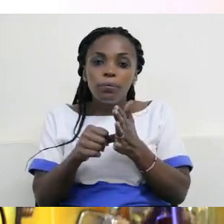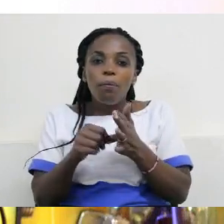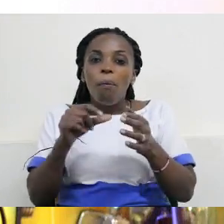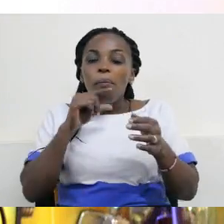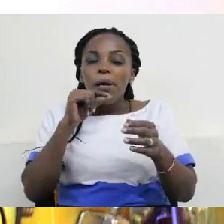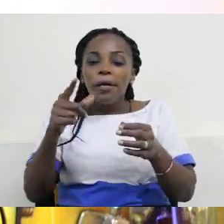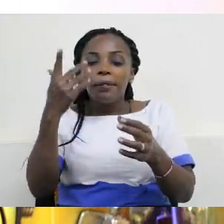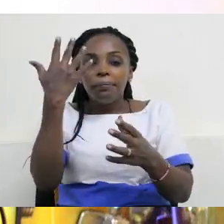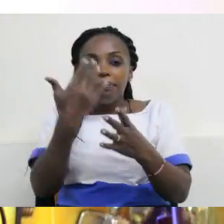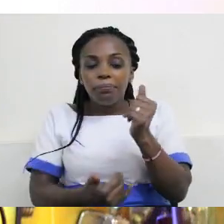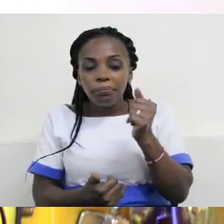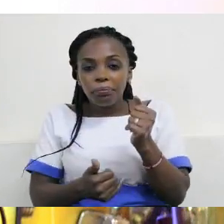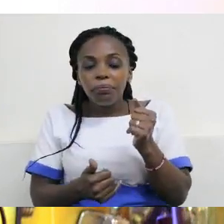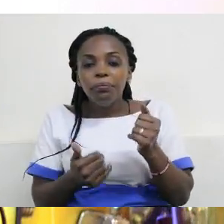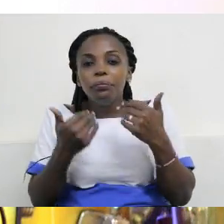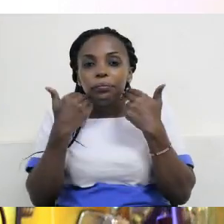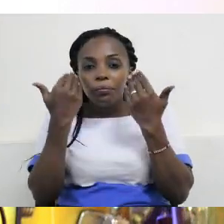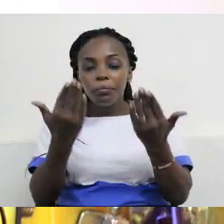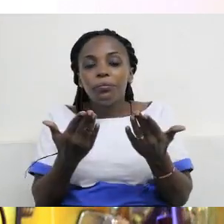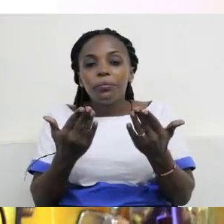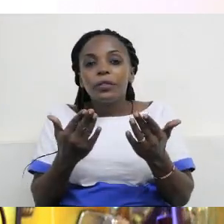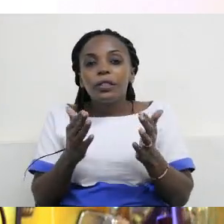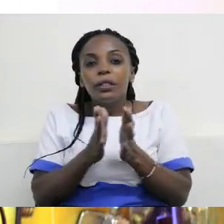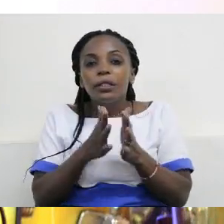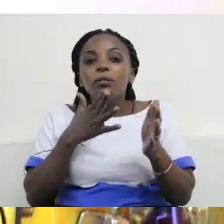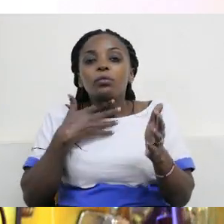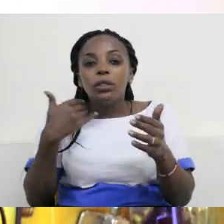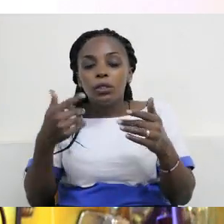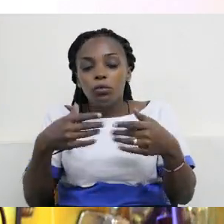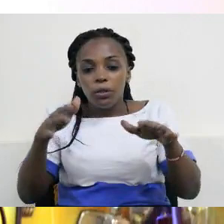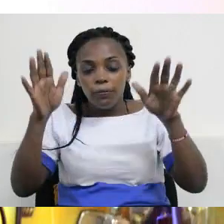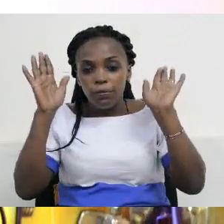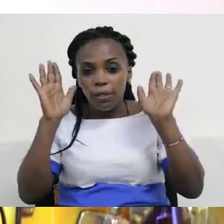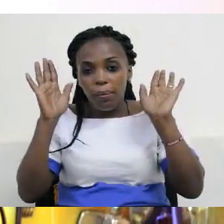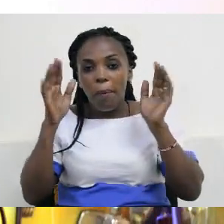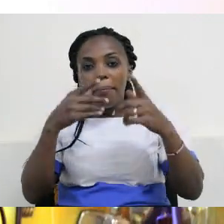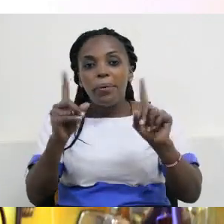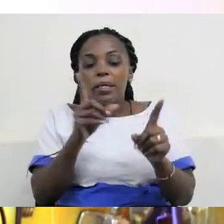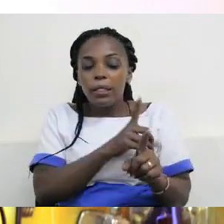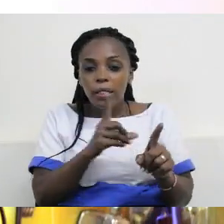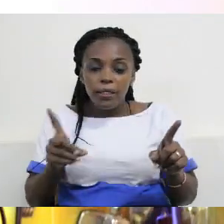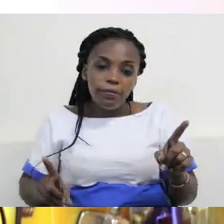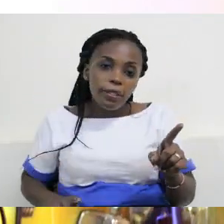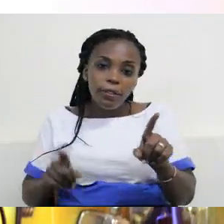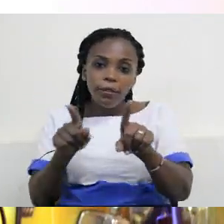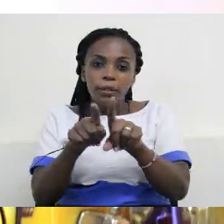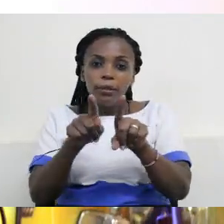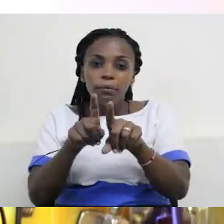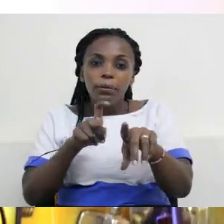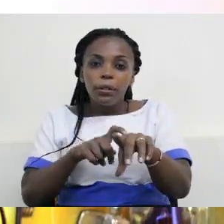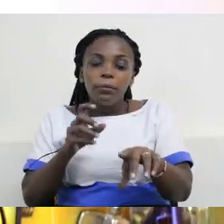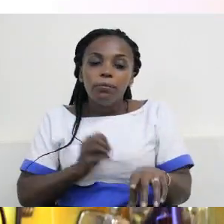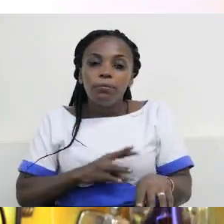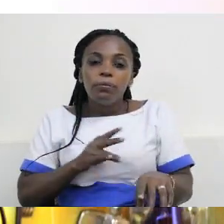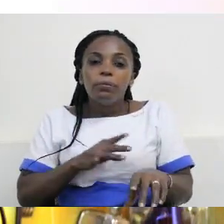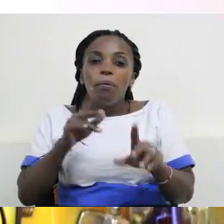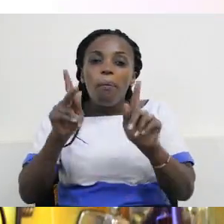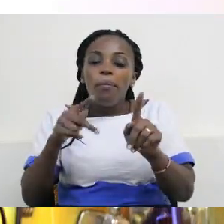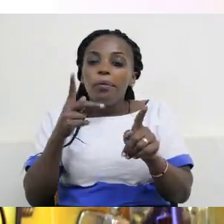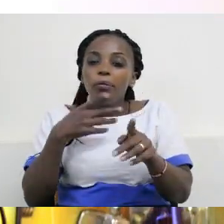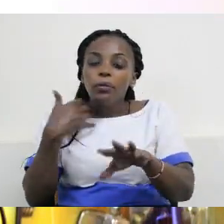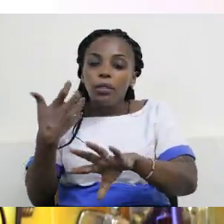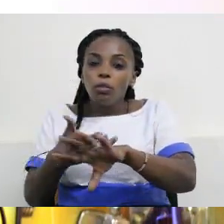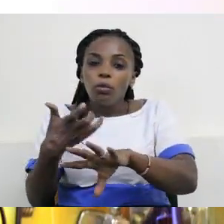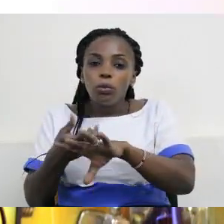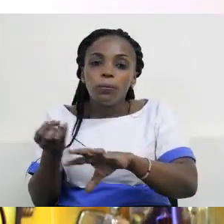are discouraged and despair, and they want to give up. But David, even when he's afraid of his men who want to